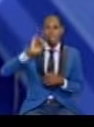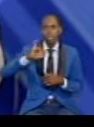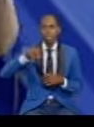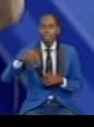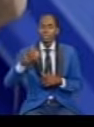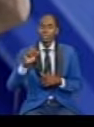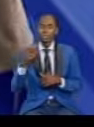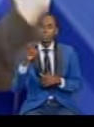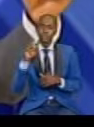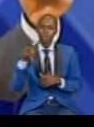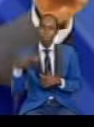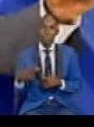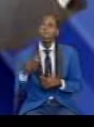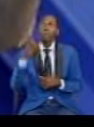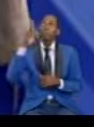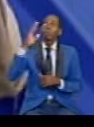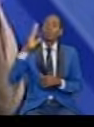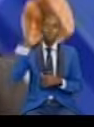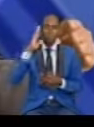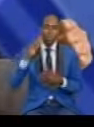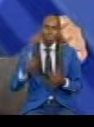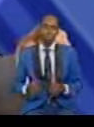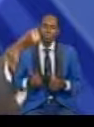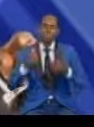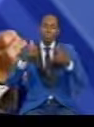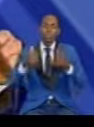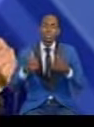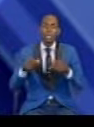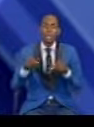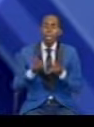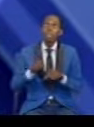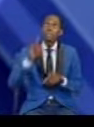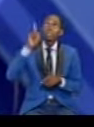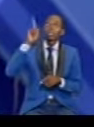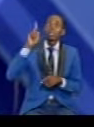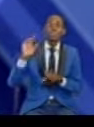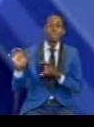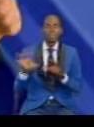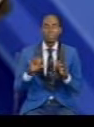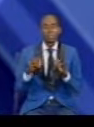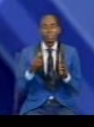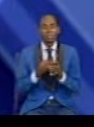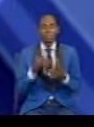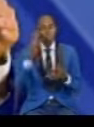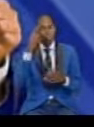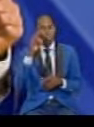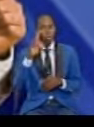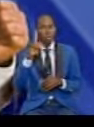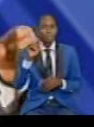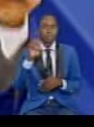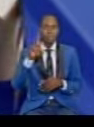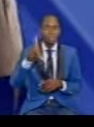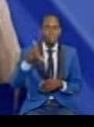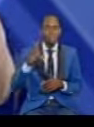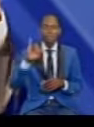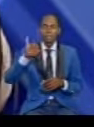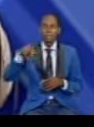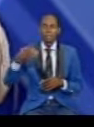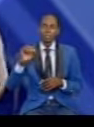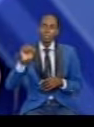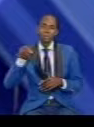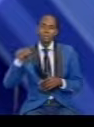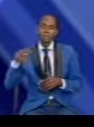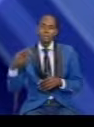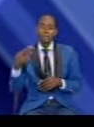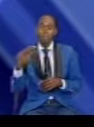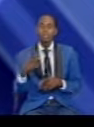side. God will promote you. He promoted Joseph. He promoted Daniel. God will promote you. That is an uncompromising